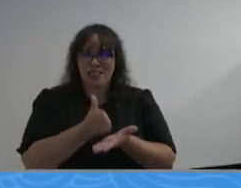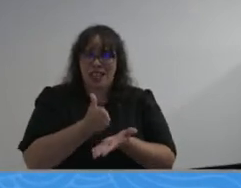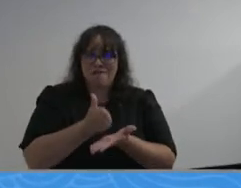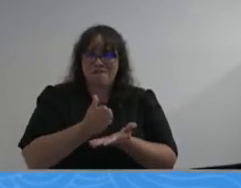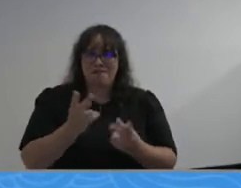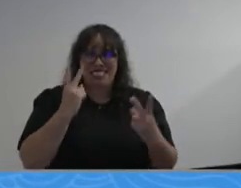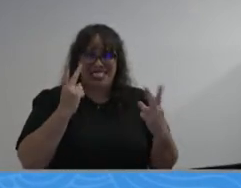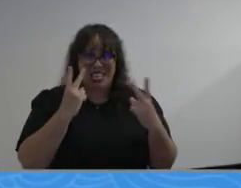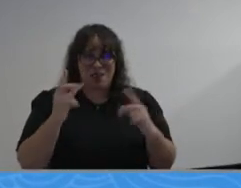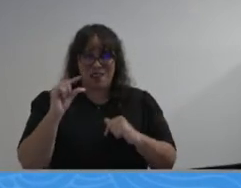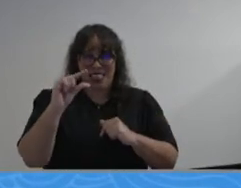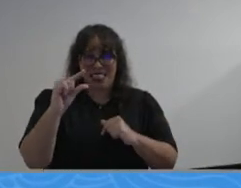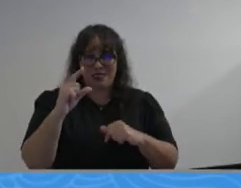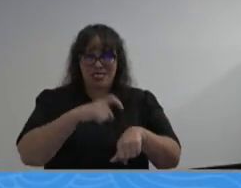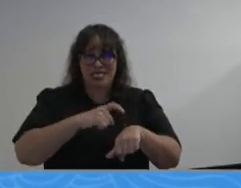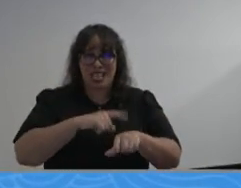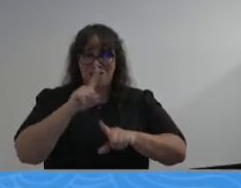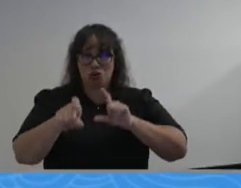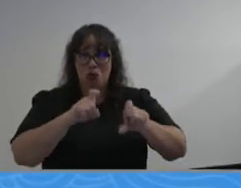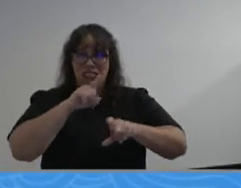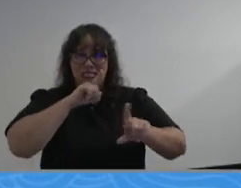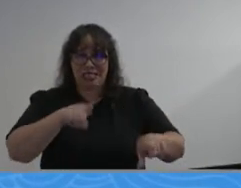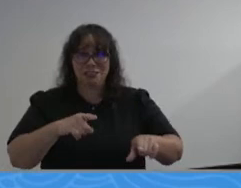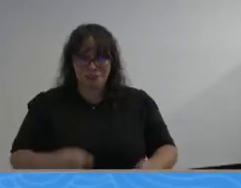there and see if we have a little bit of time for questions and answers.